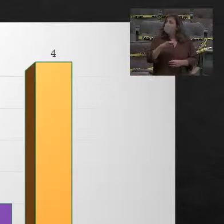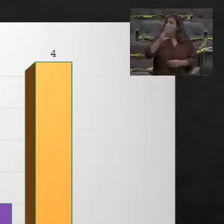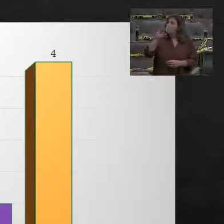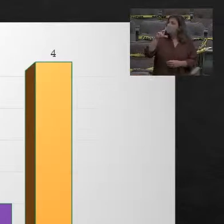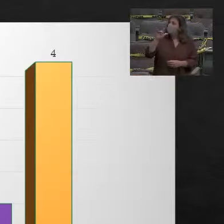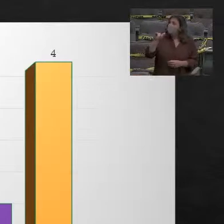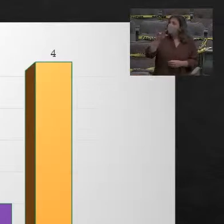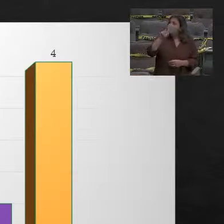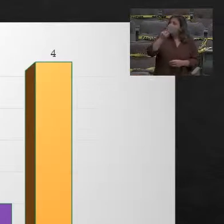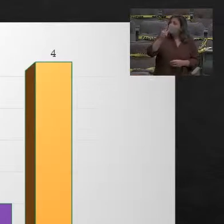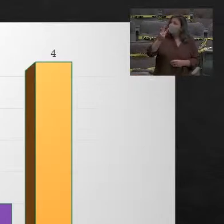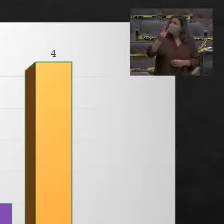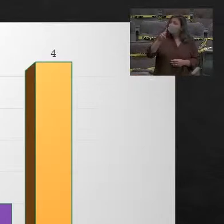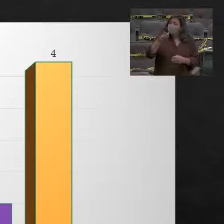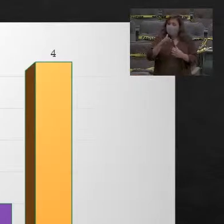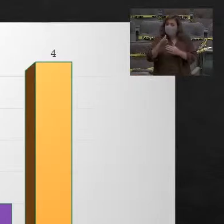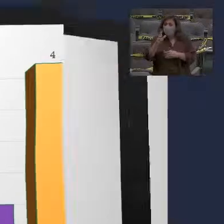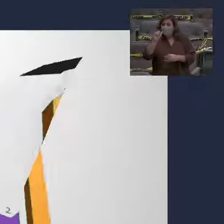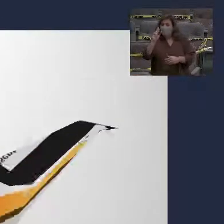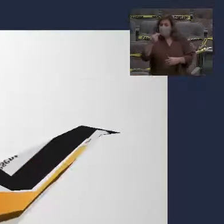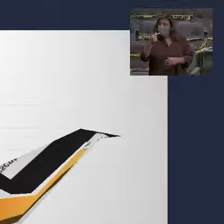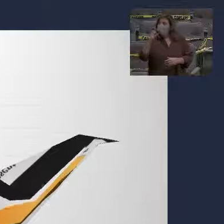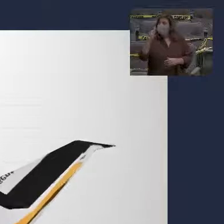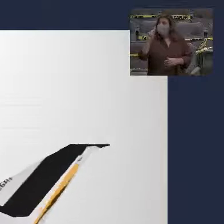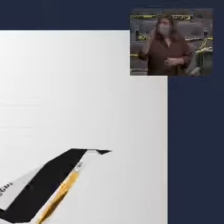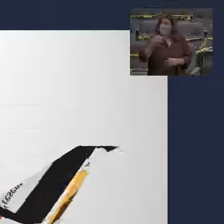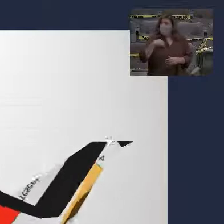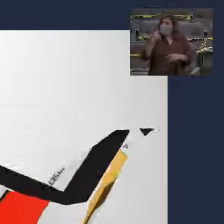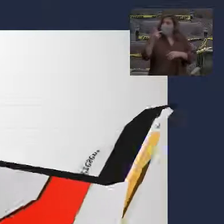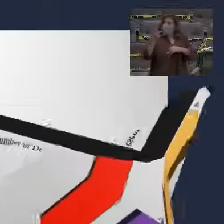to August the 1st right now, we had 1 death.